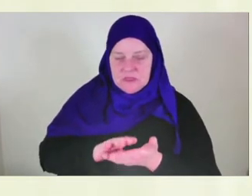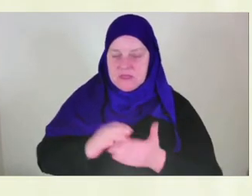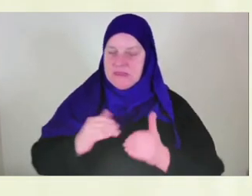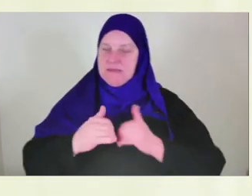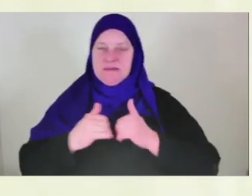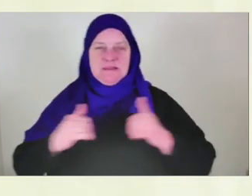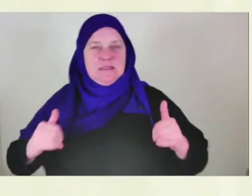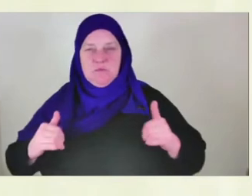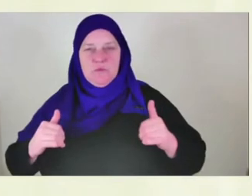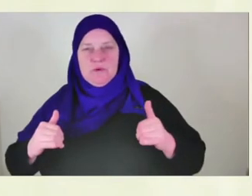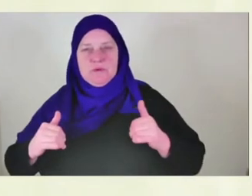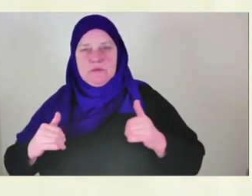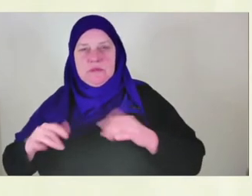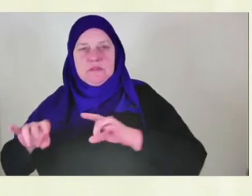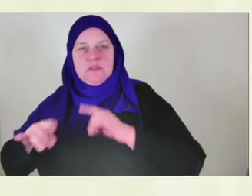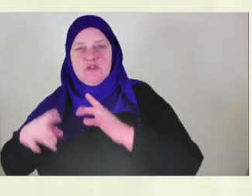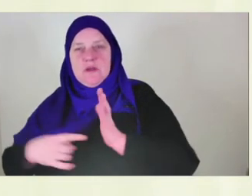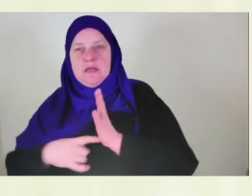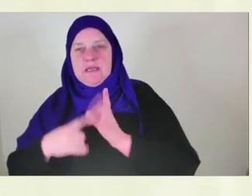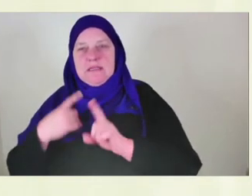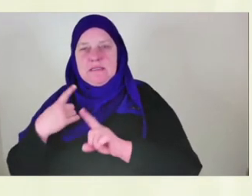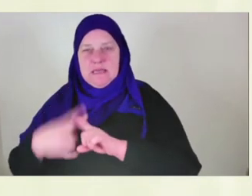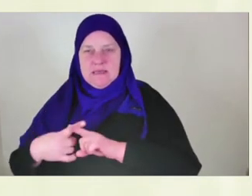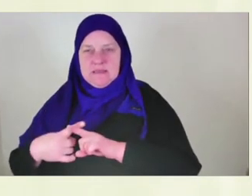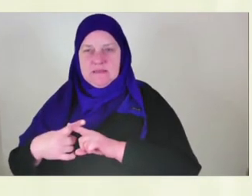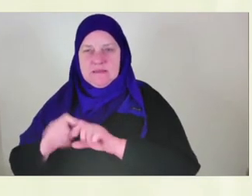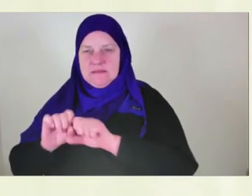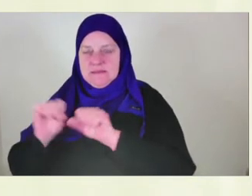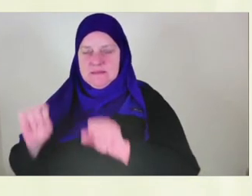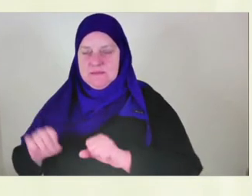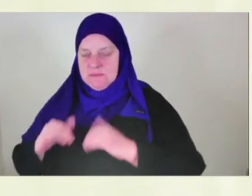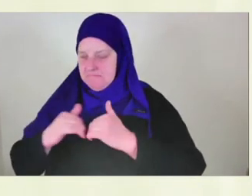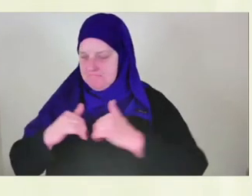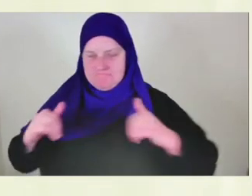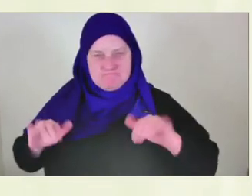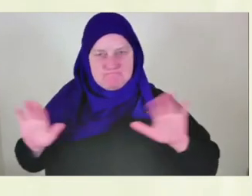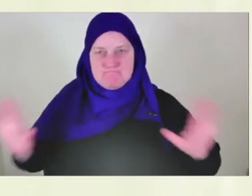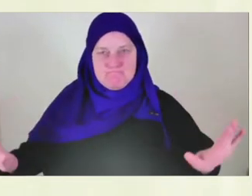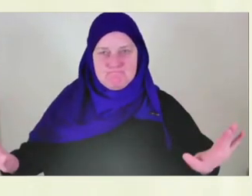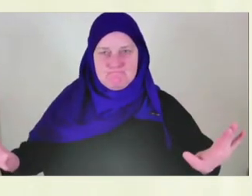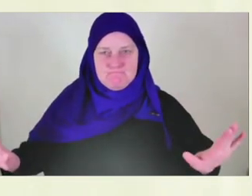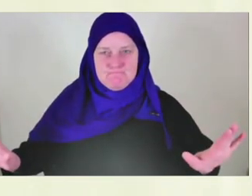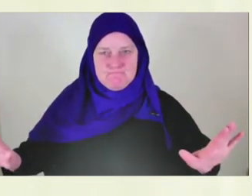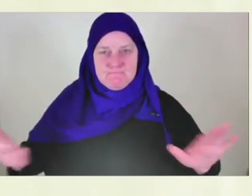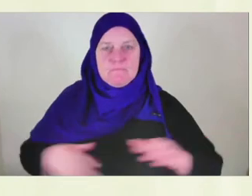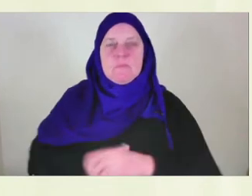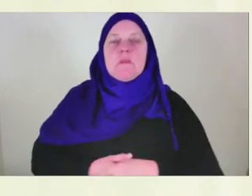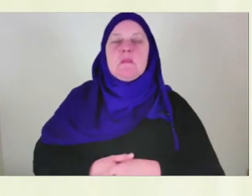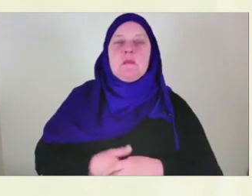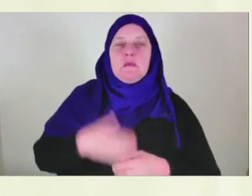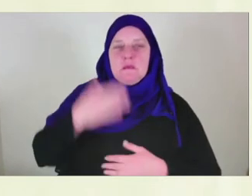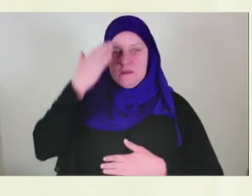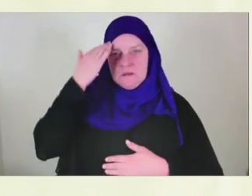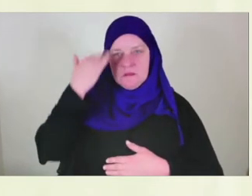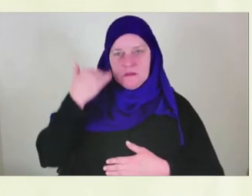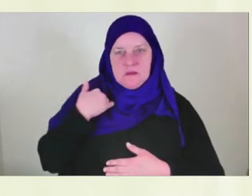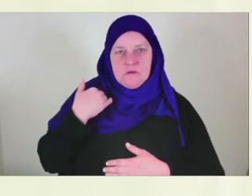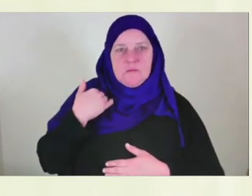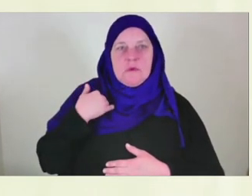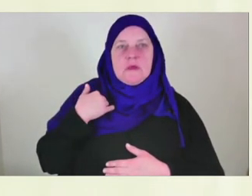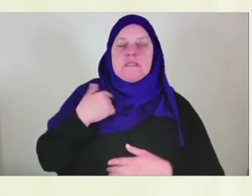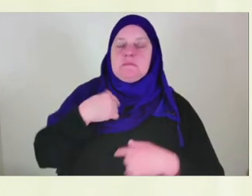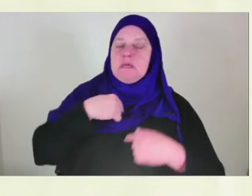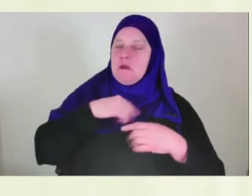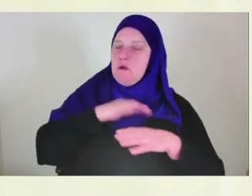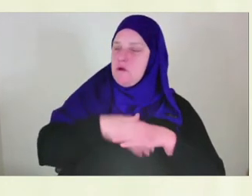the Pharisees when they came to Jesus in the Bible. And they said, shall we give tribute unto Caesar? And